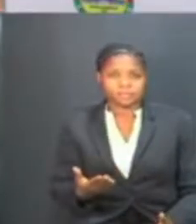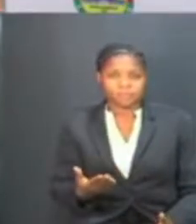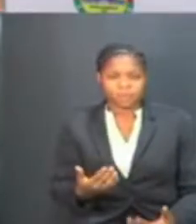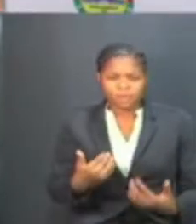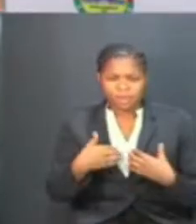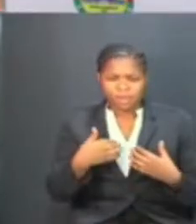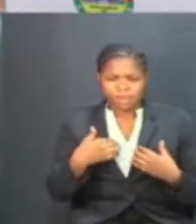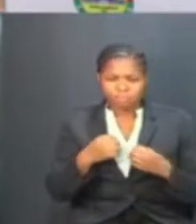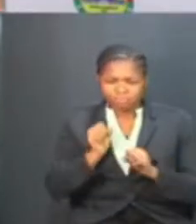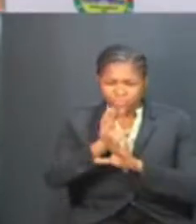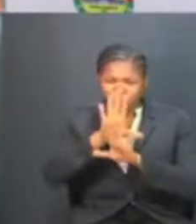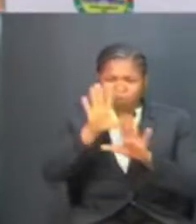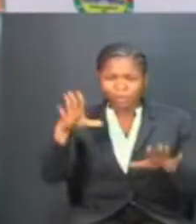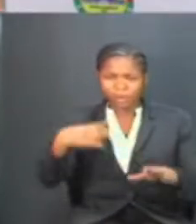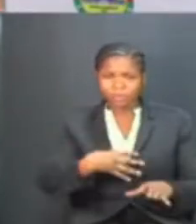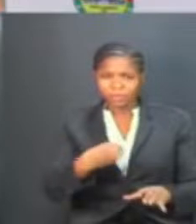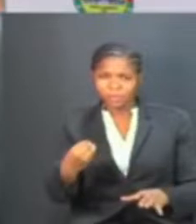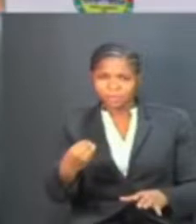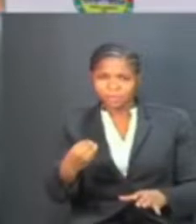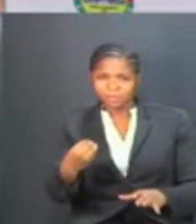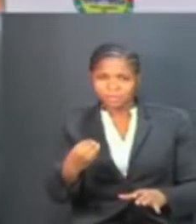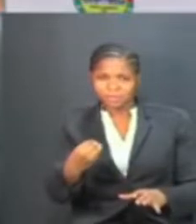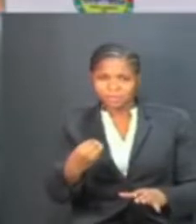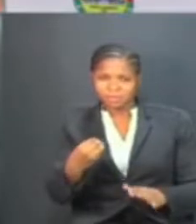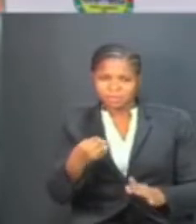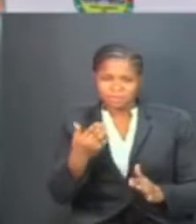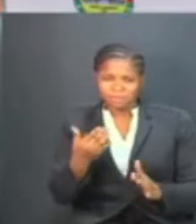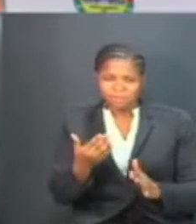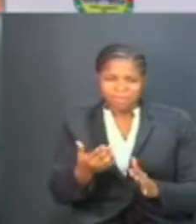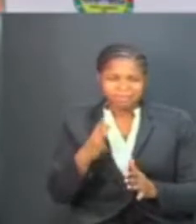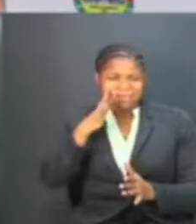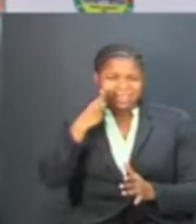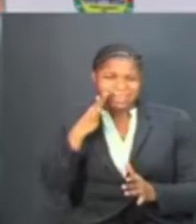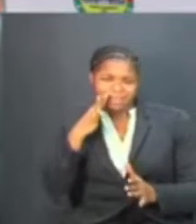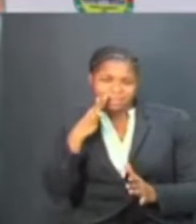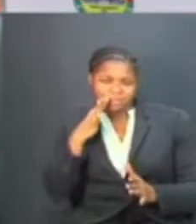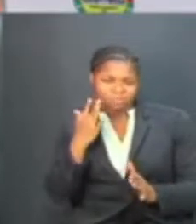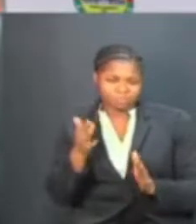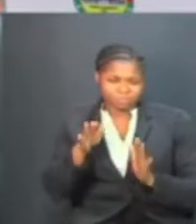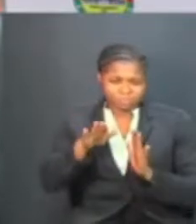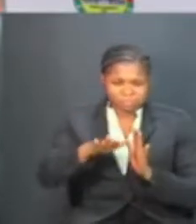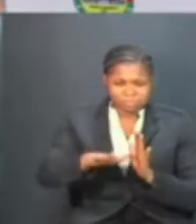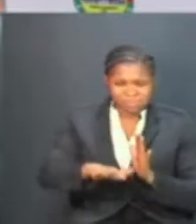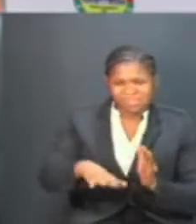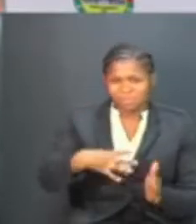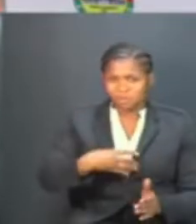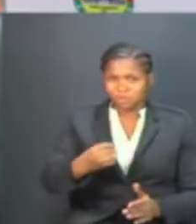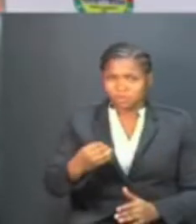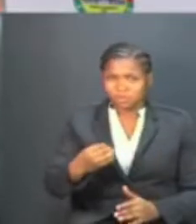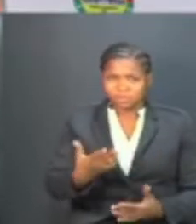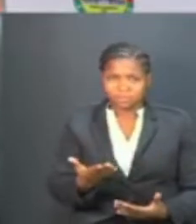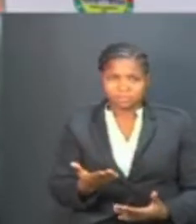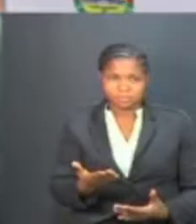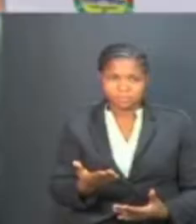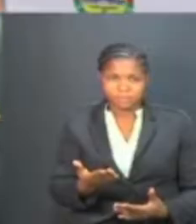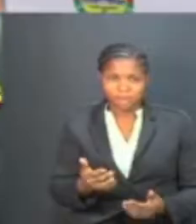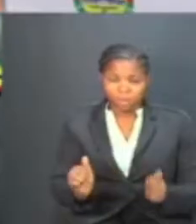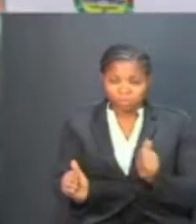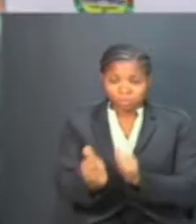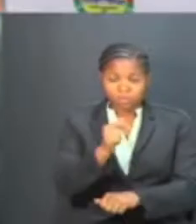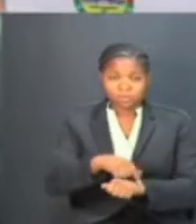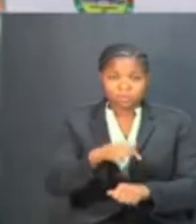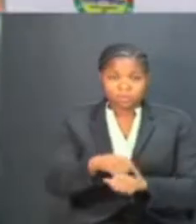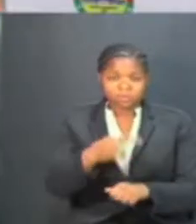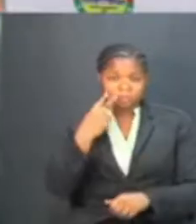white, and we have the cream white. Many a times you see us women using the very